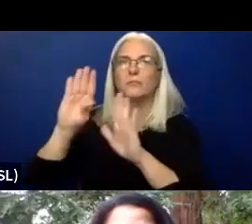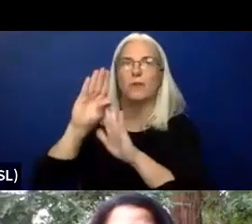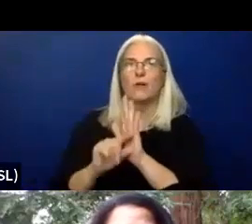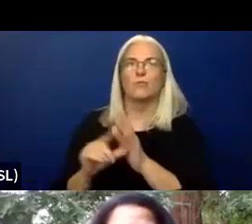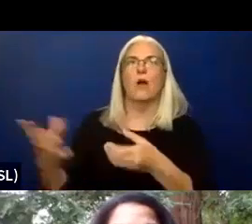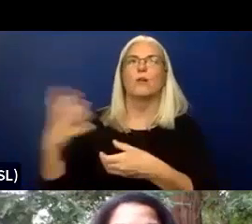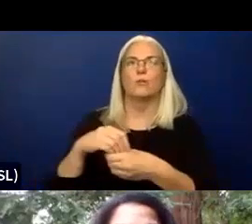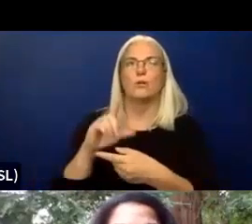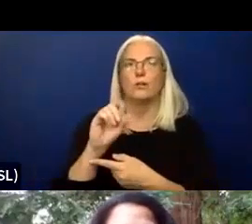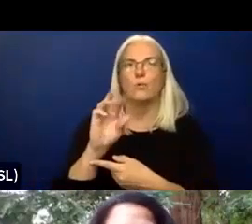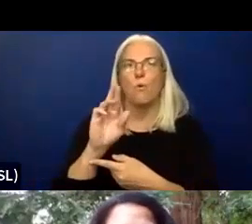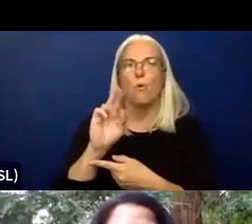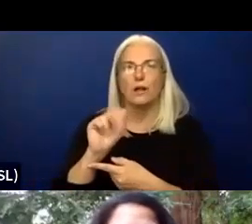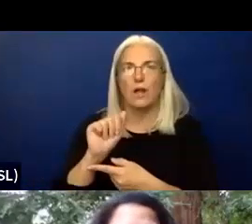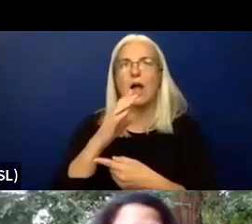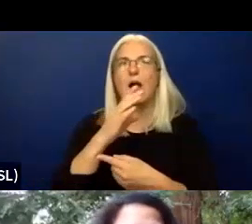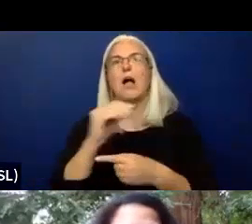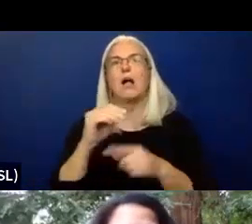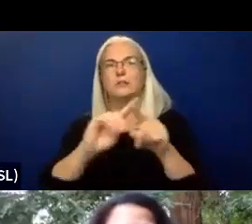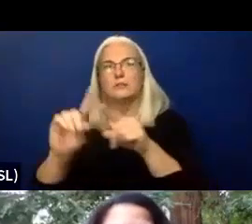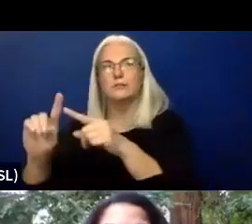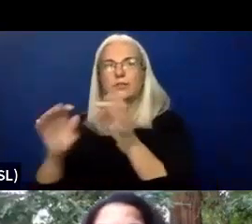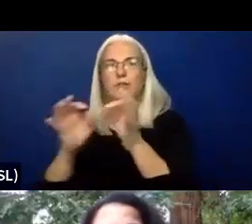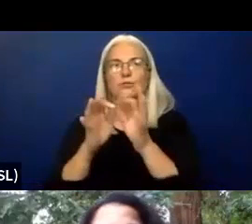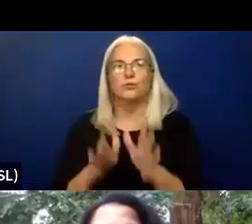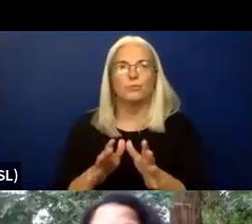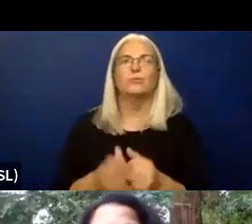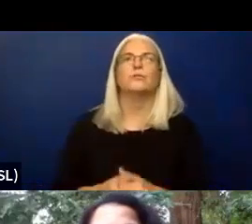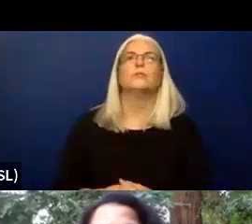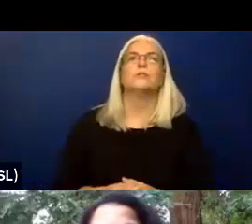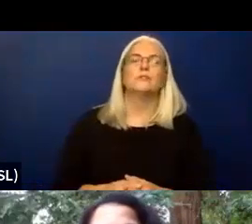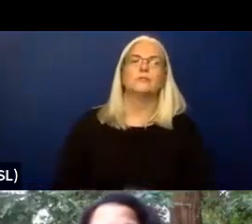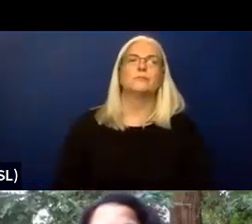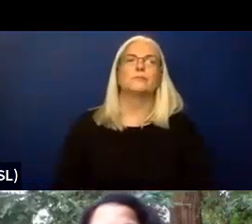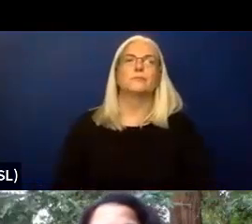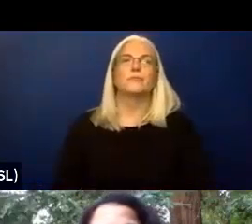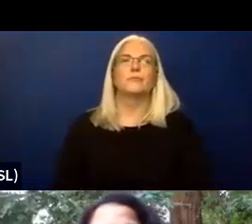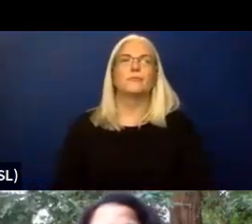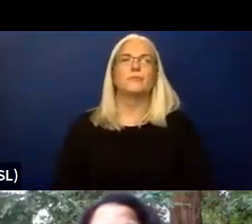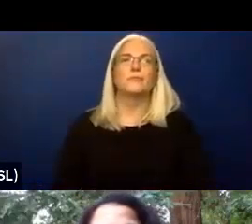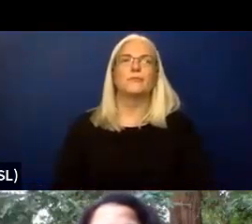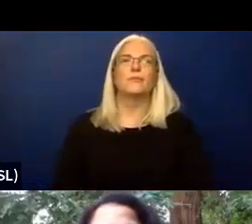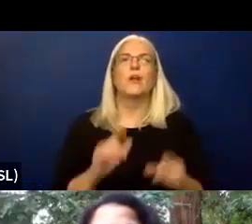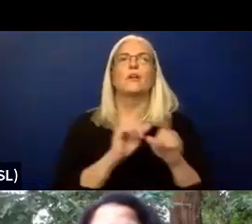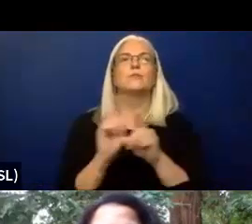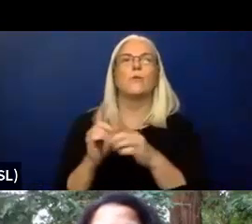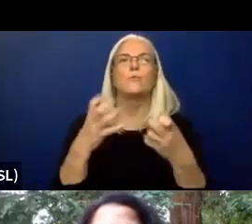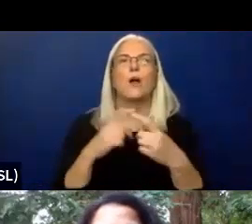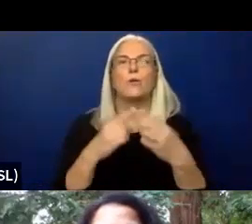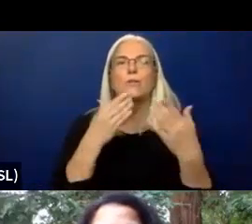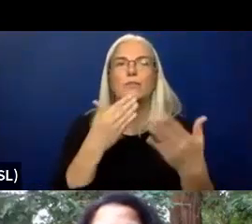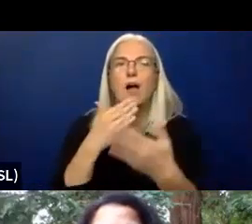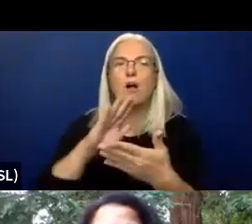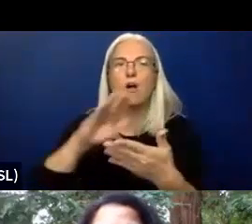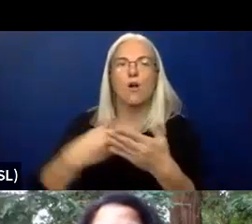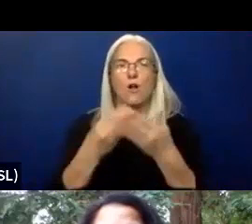interpreter, and Rachel and Jennifer, our ASL interpreters. We also thank our public information partners for the City of Santa Rosa